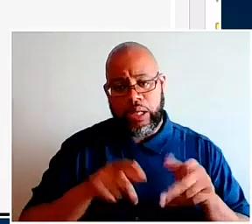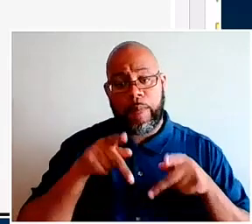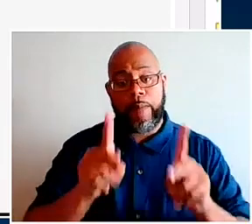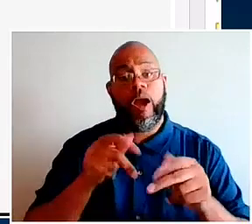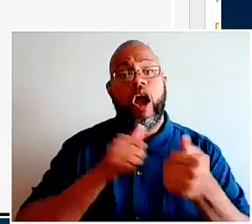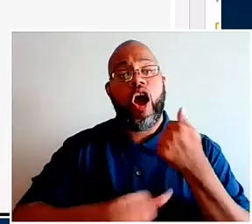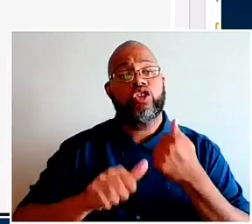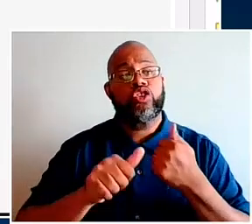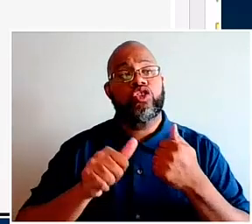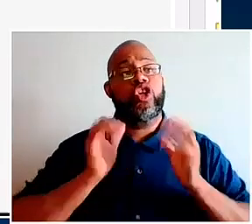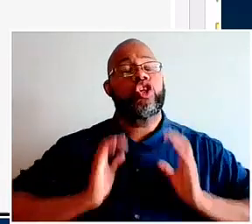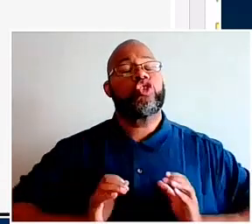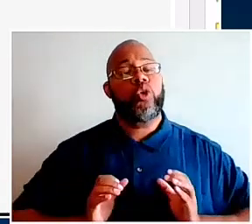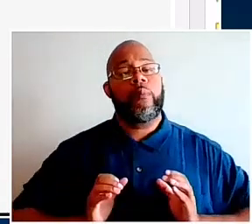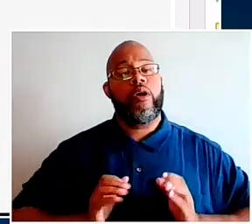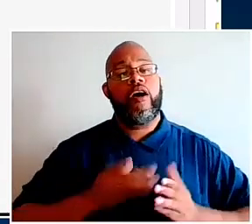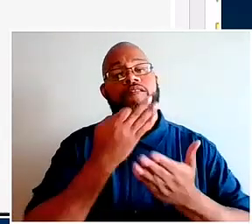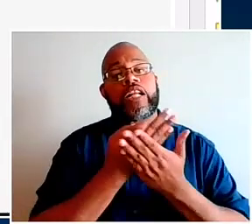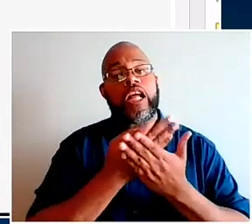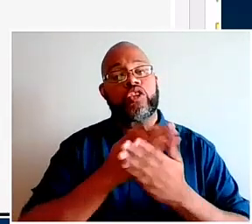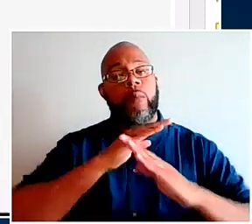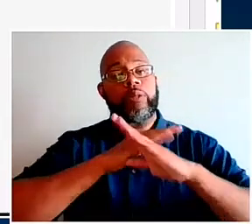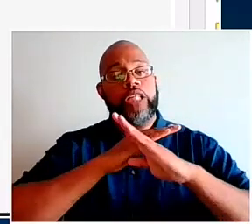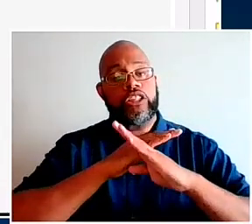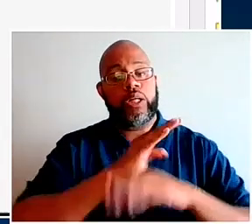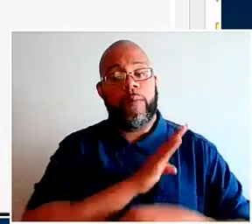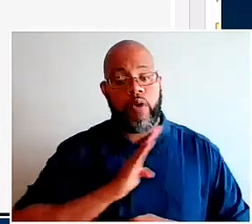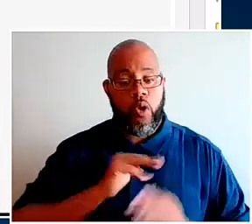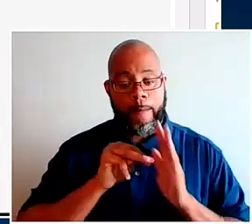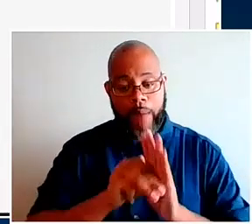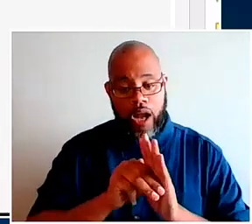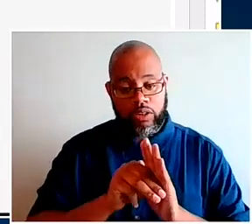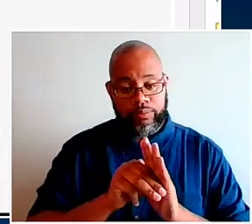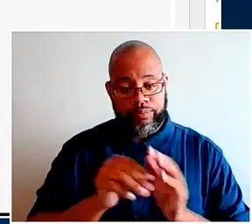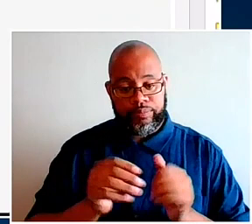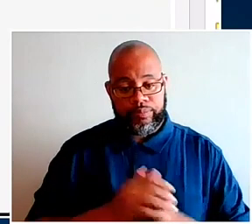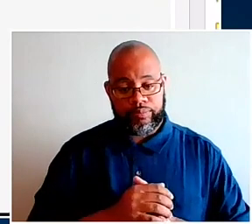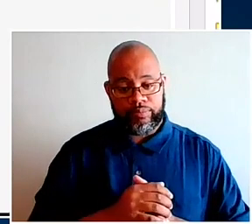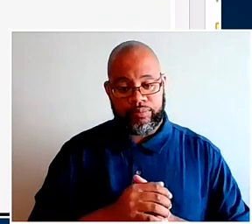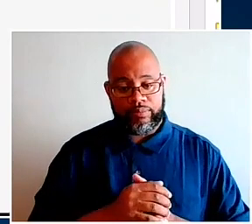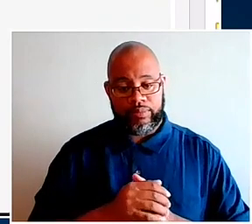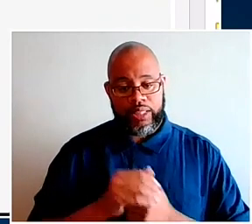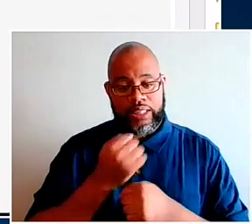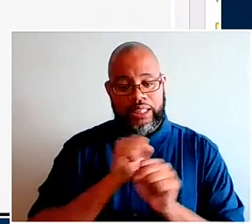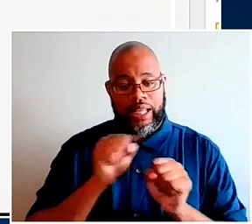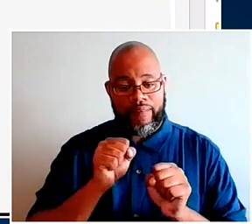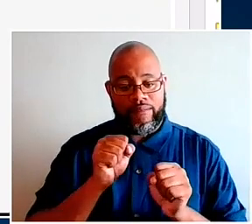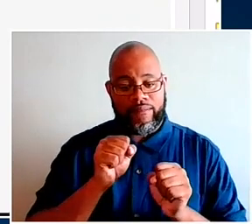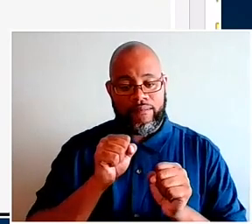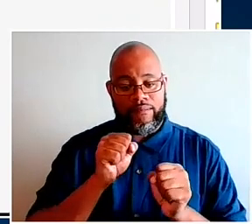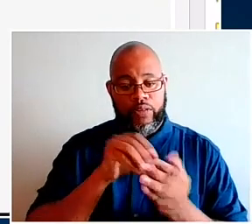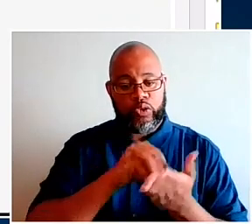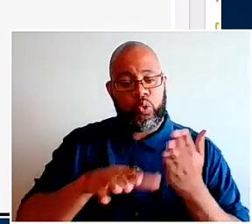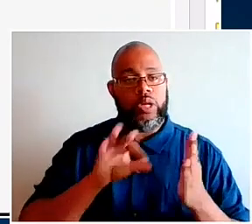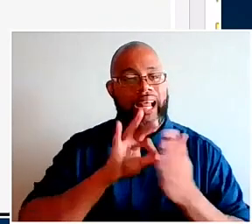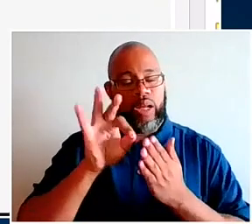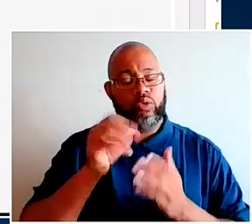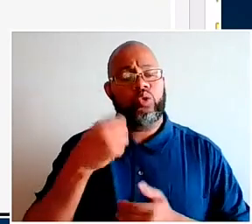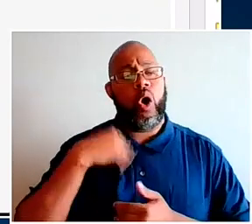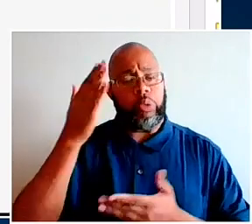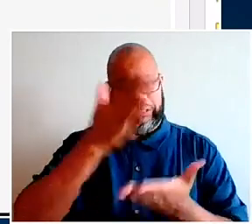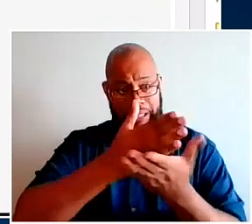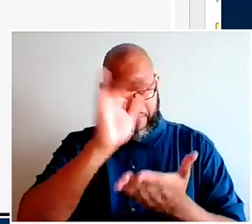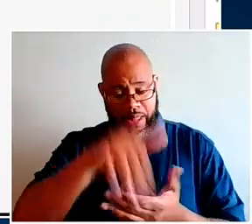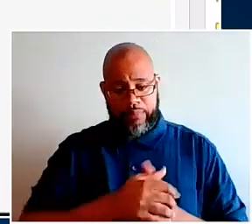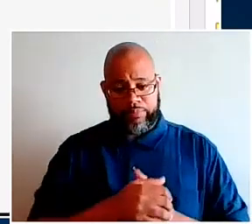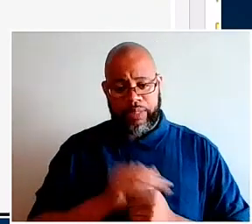the Consumer Financial Protection Bureau's model safe student account. So I'll stop there under